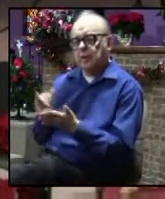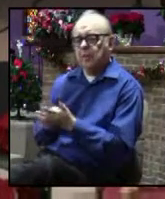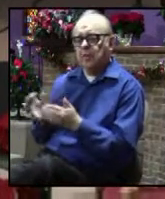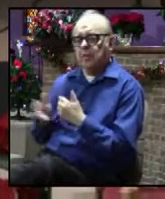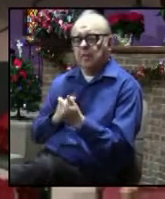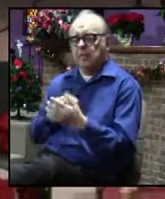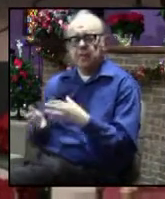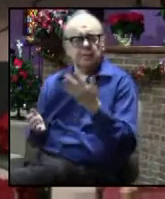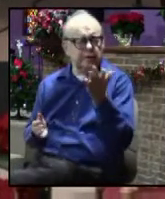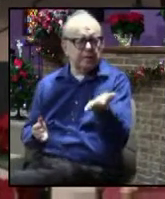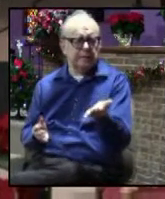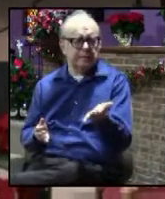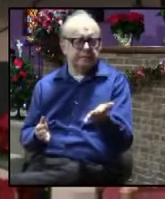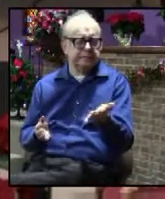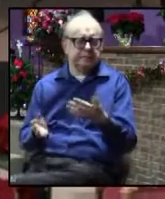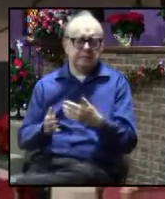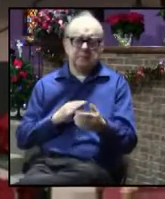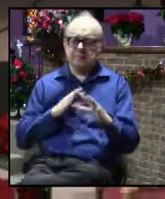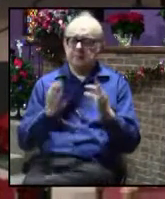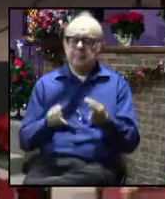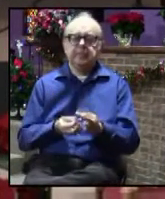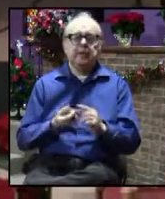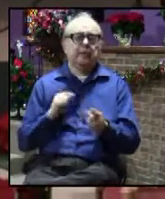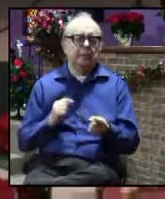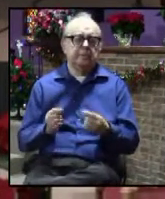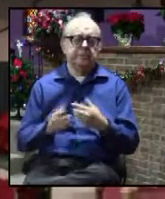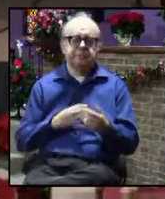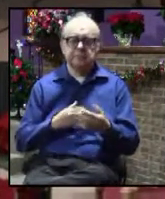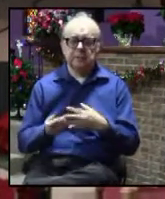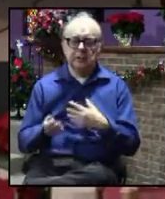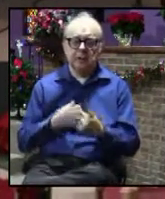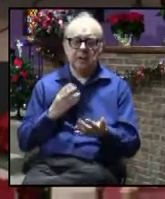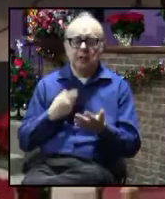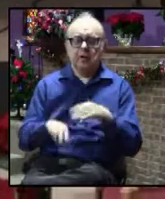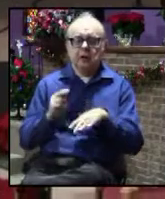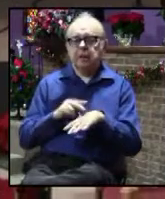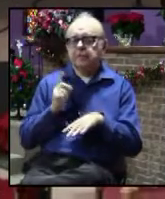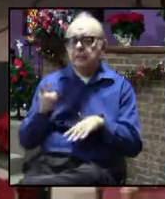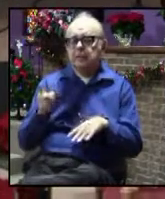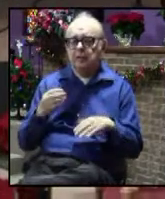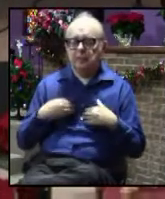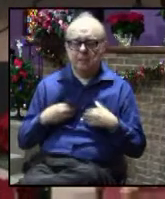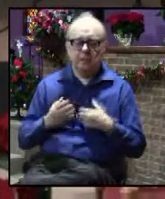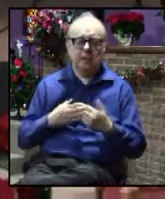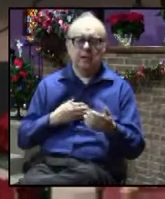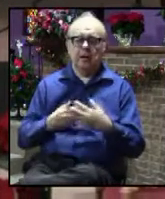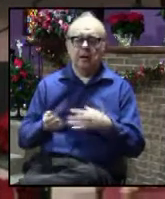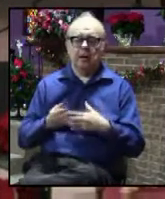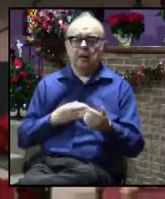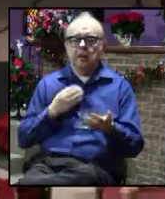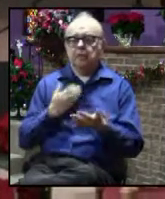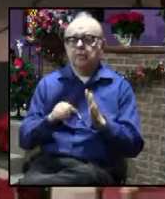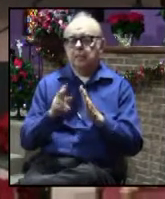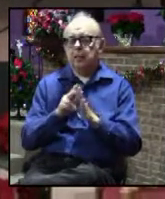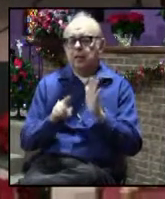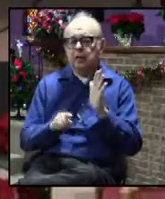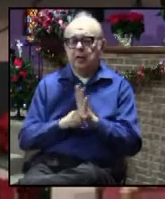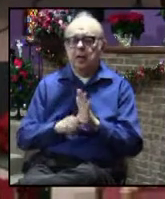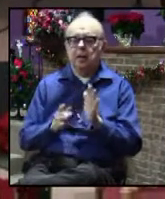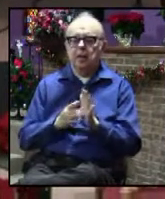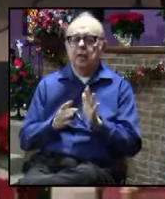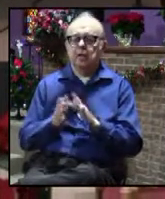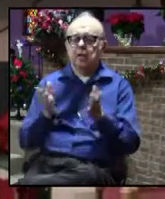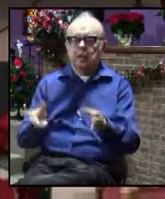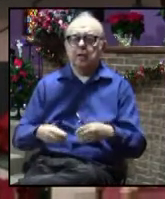matter who you are, doesn't matter what family you're from, it doesn't matter what nationality you are, it doesn't matter what your background is, Jesus